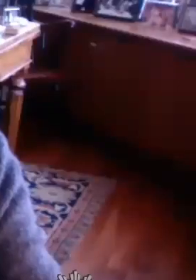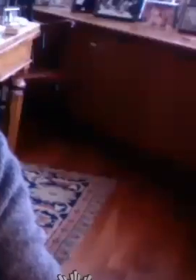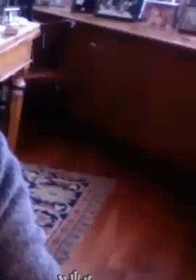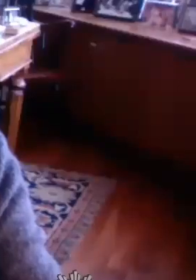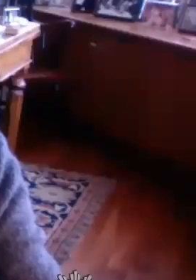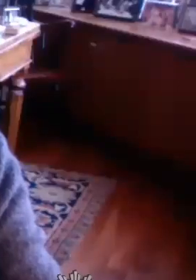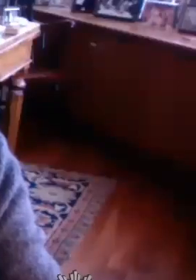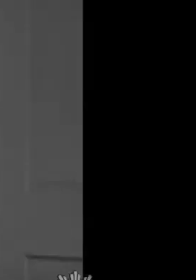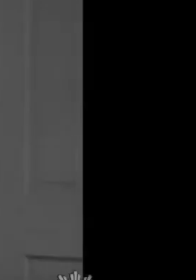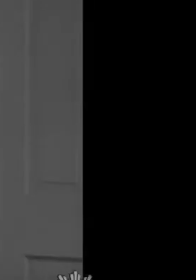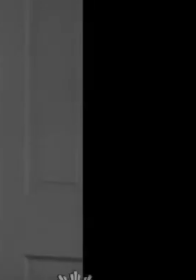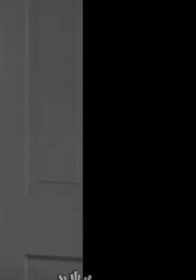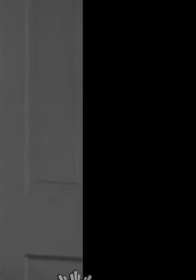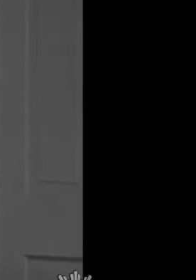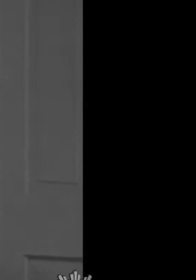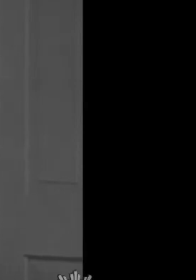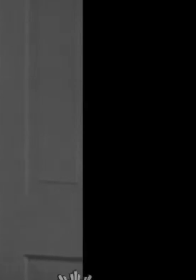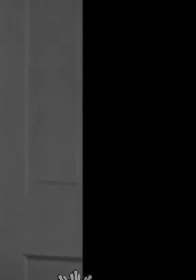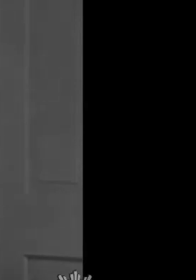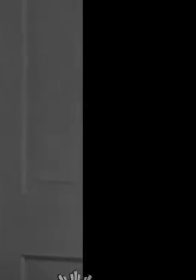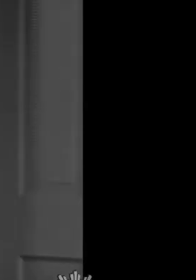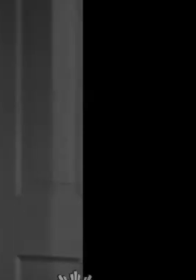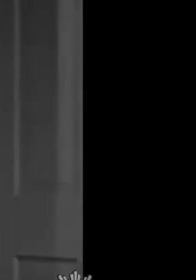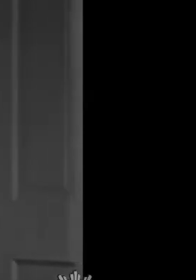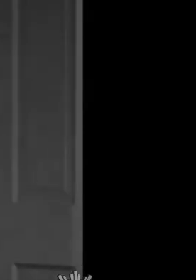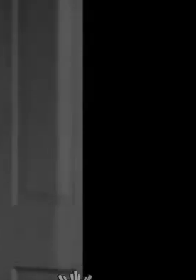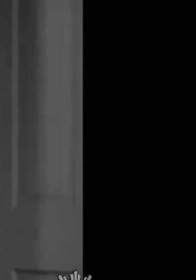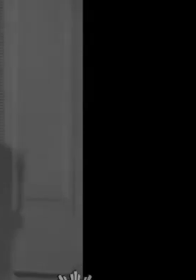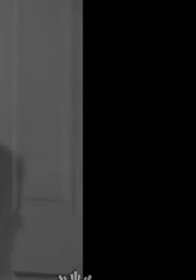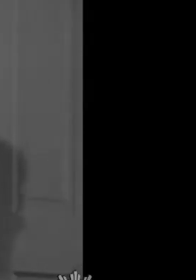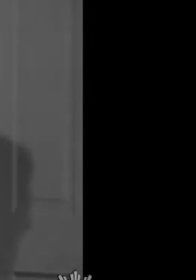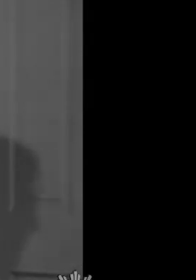and a straight man. The Dick Van Dyke Show.